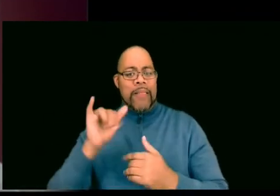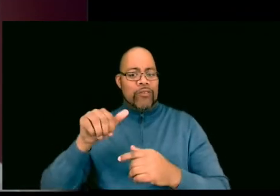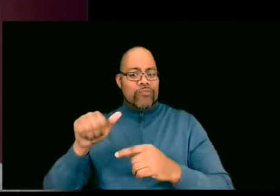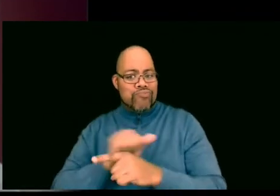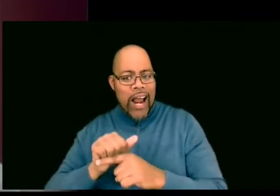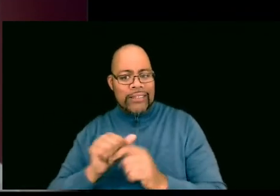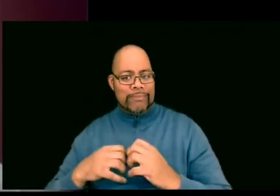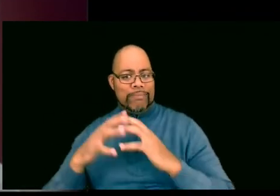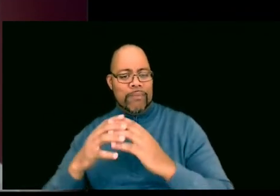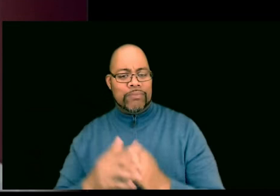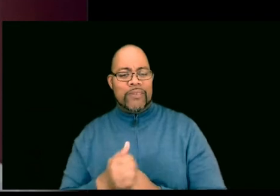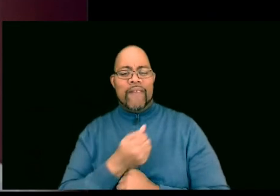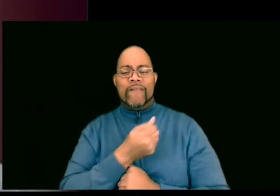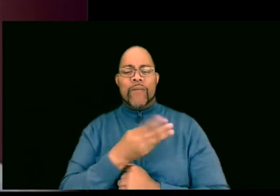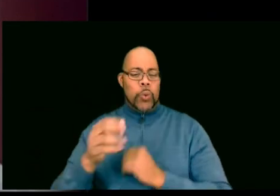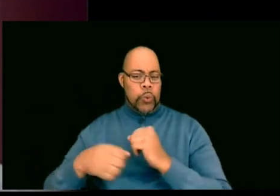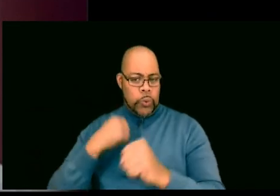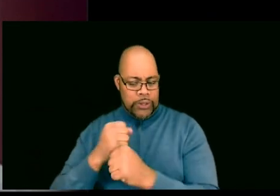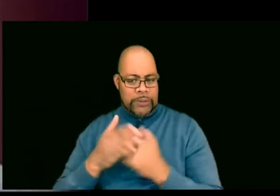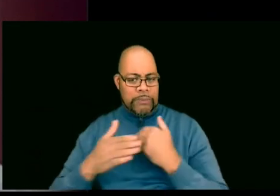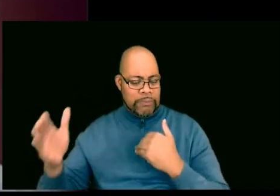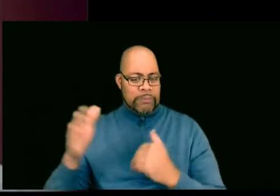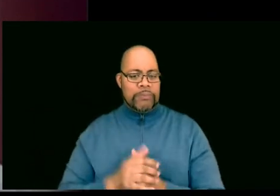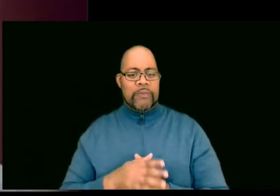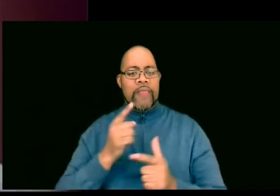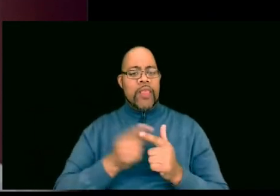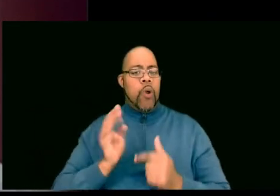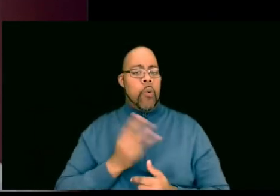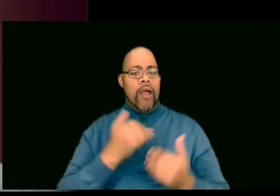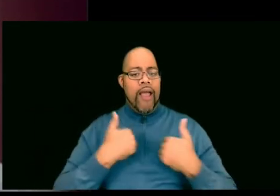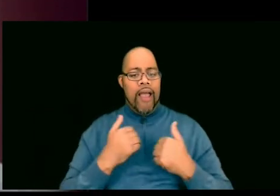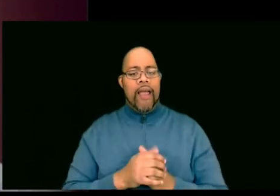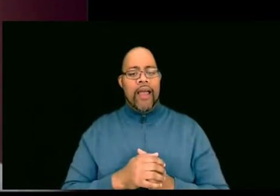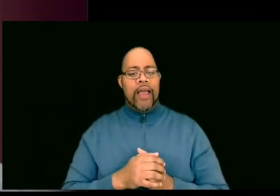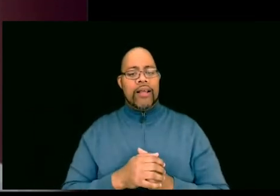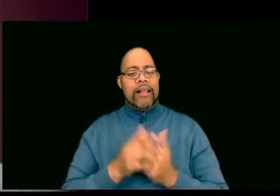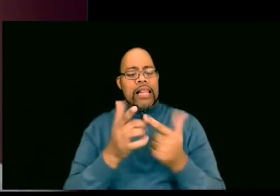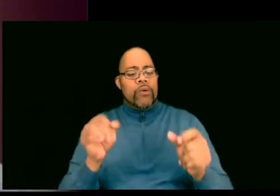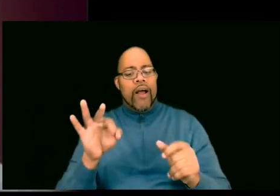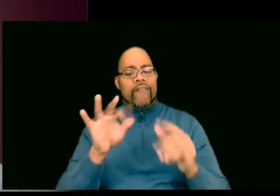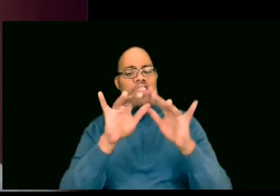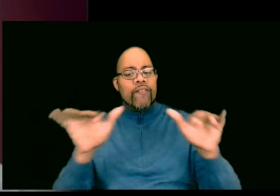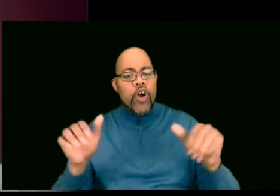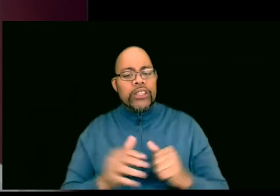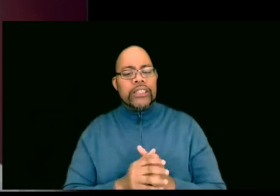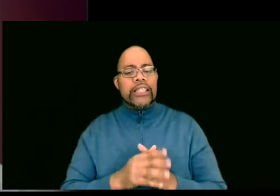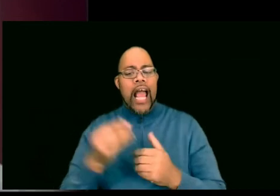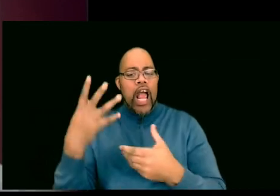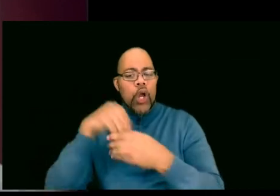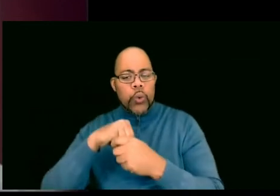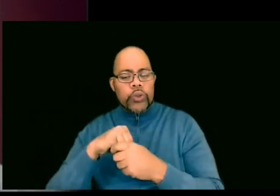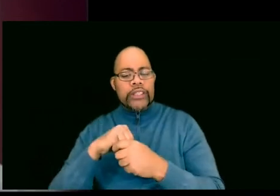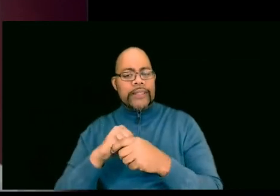it was being practiced for a couple of decades. And then we had this language of diversity